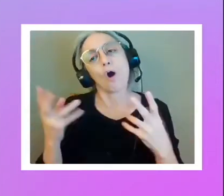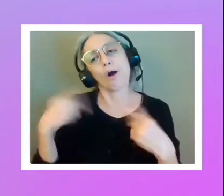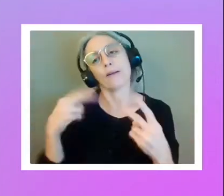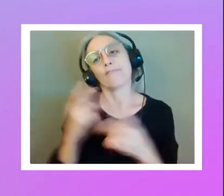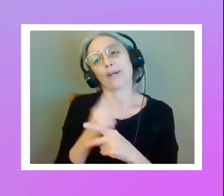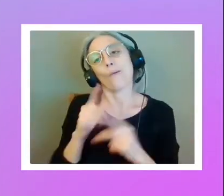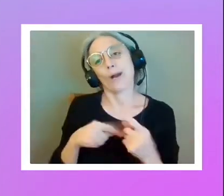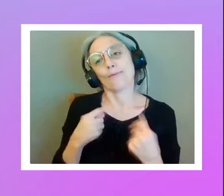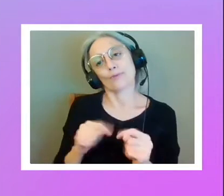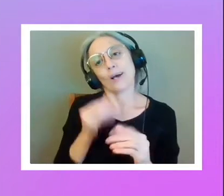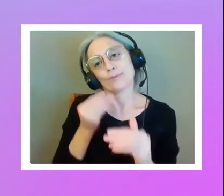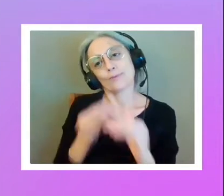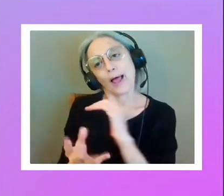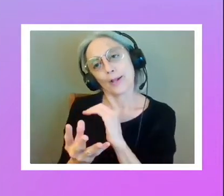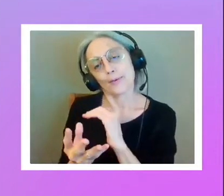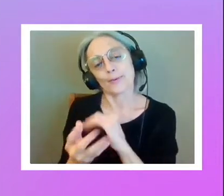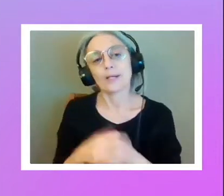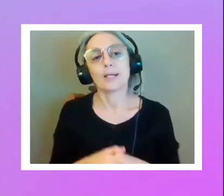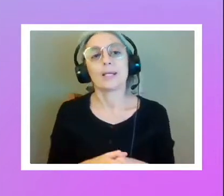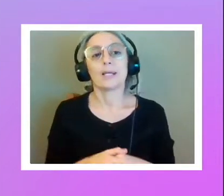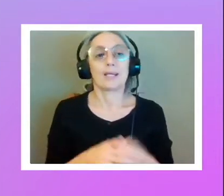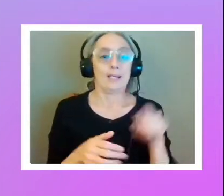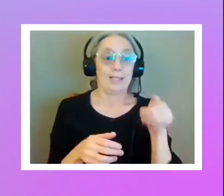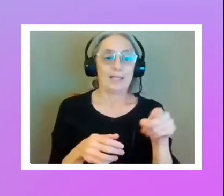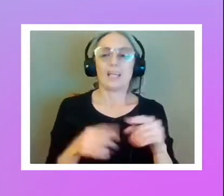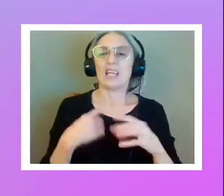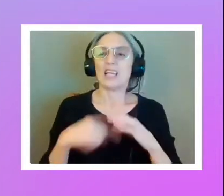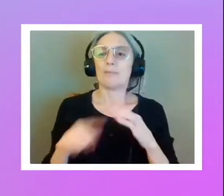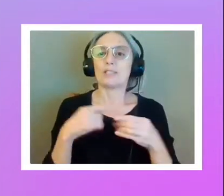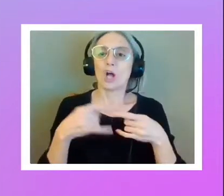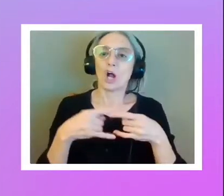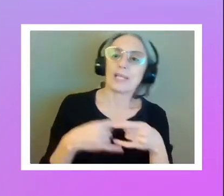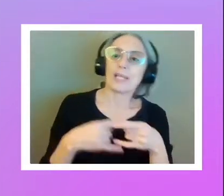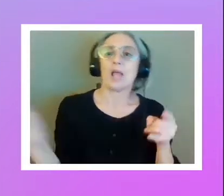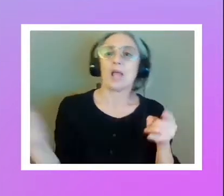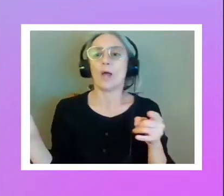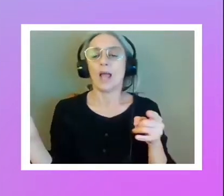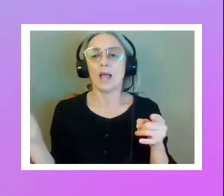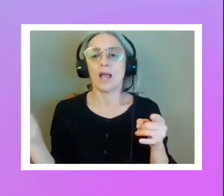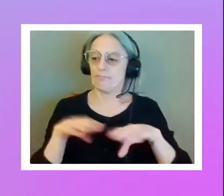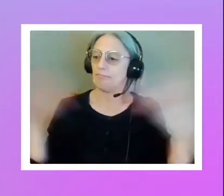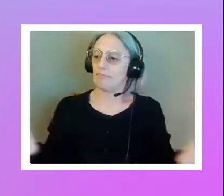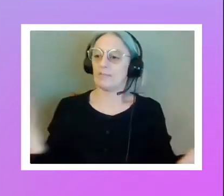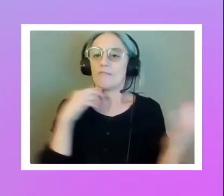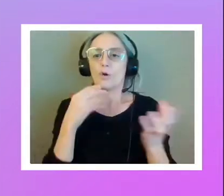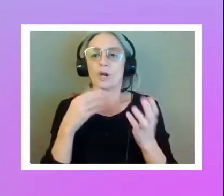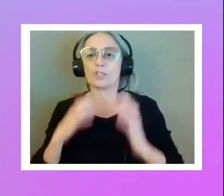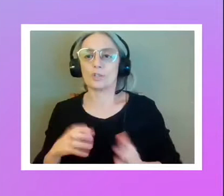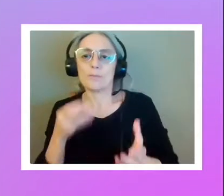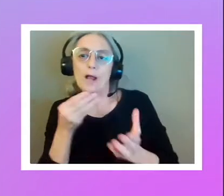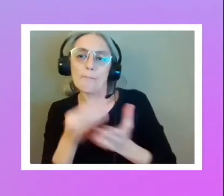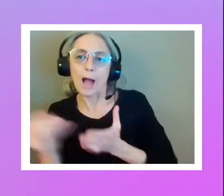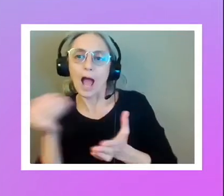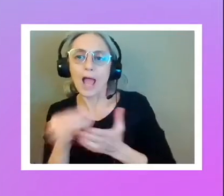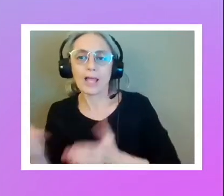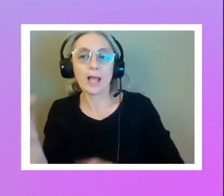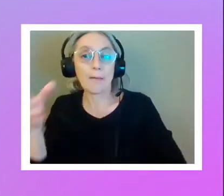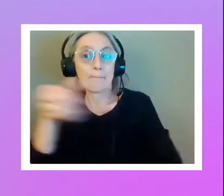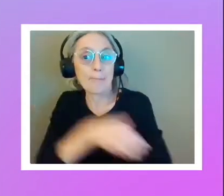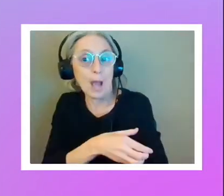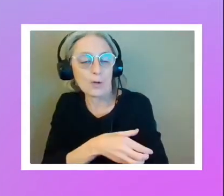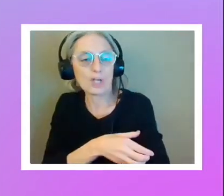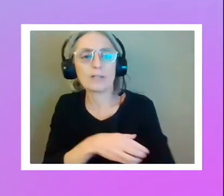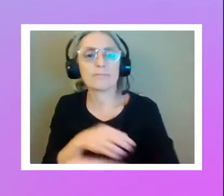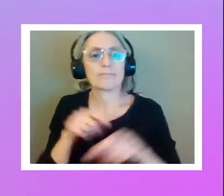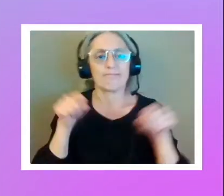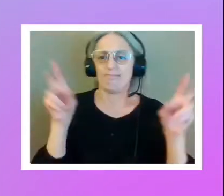Emails are a gateway to consumer buying power. Now, what does this mean?